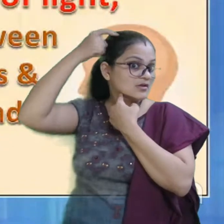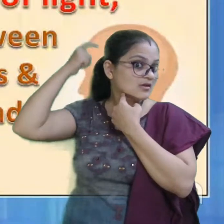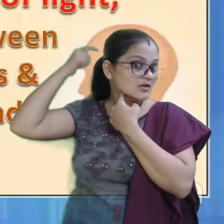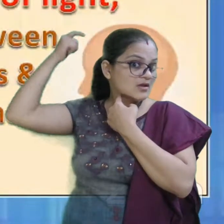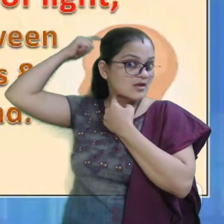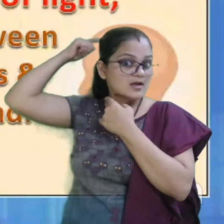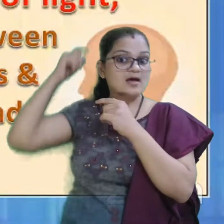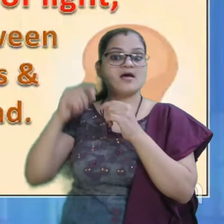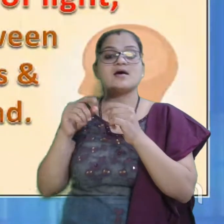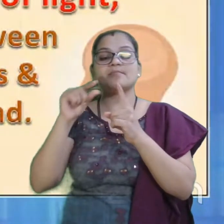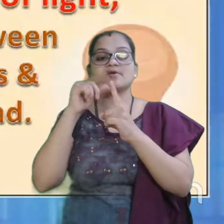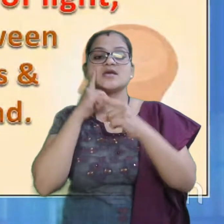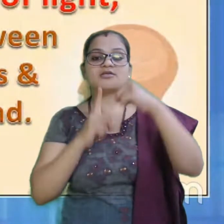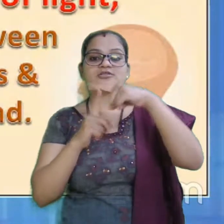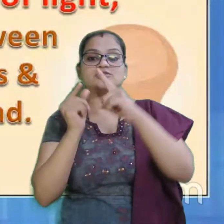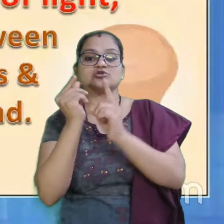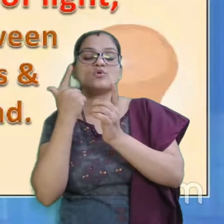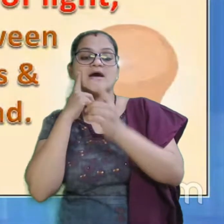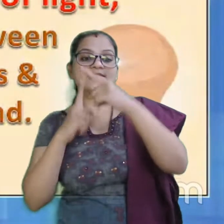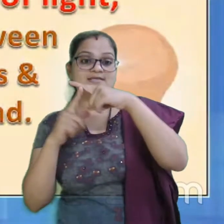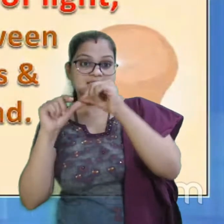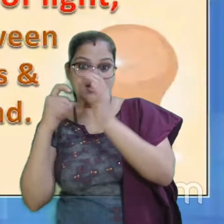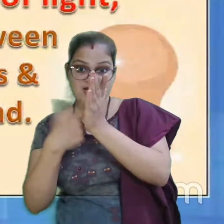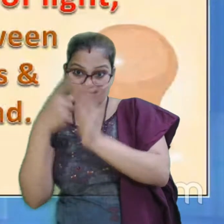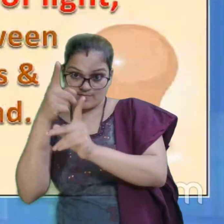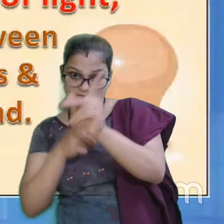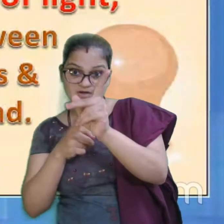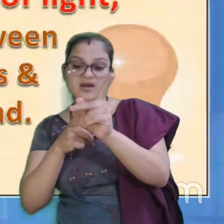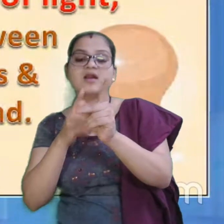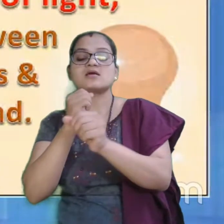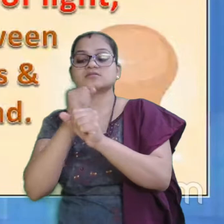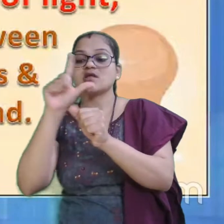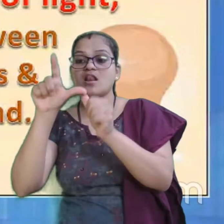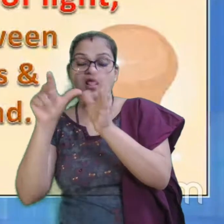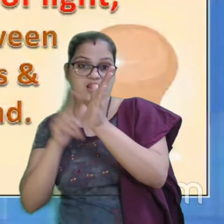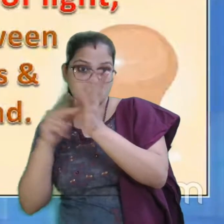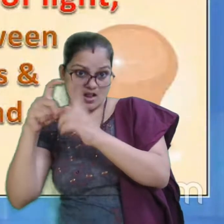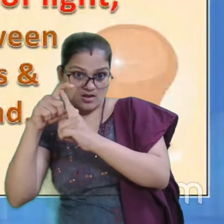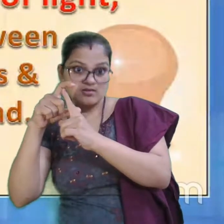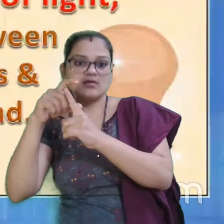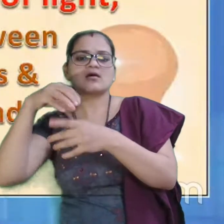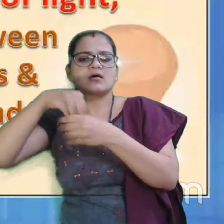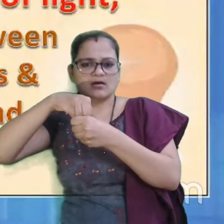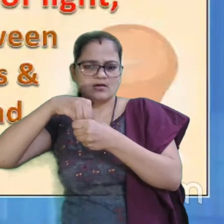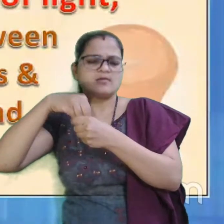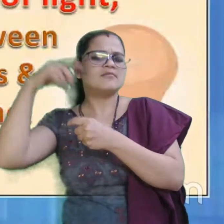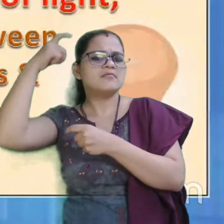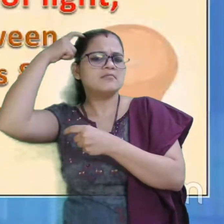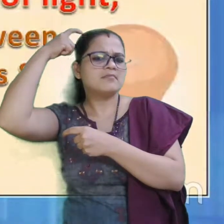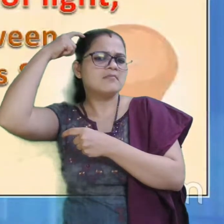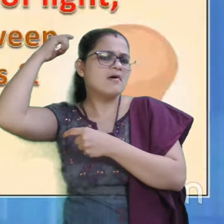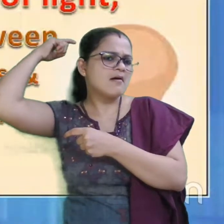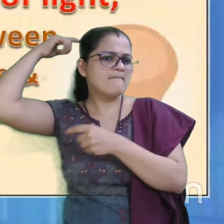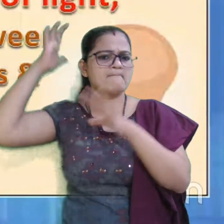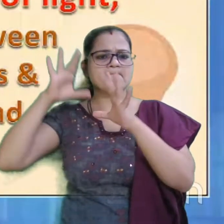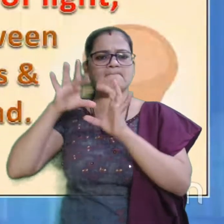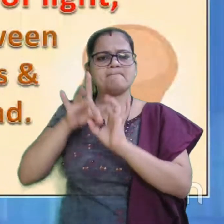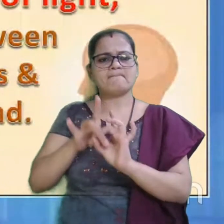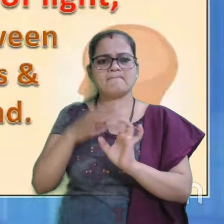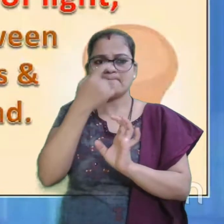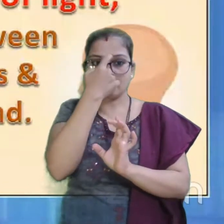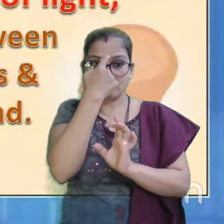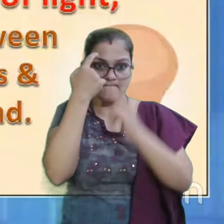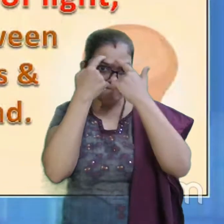forehead, and when you go deep within, you will find a conscient point of light. A lot of names are there that